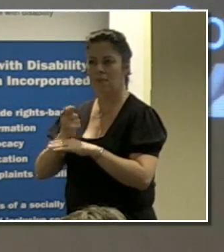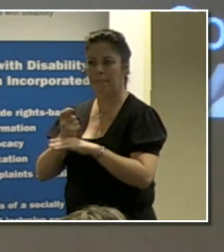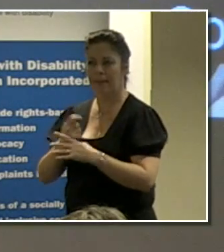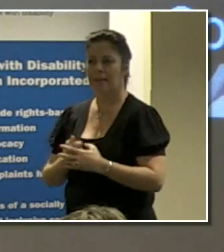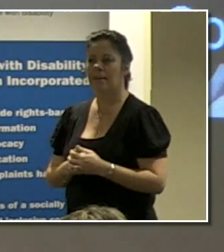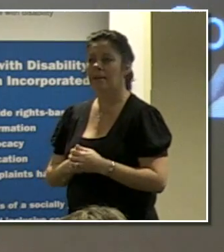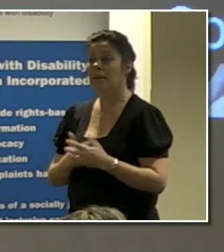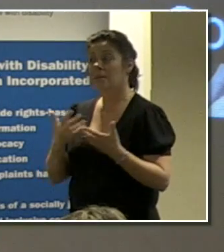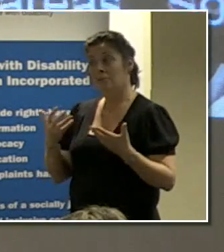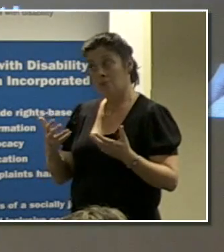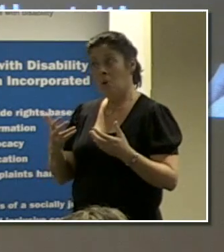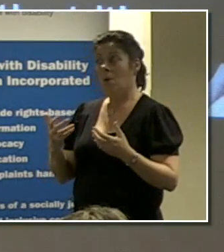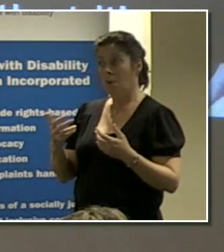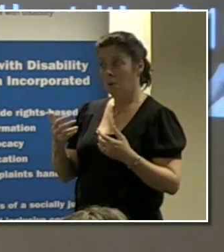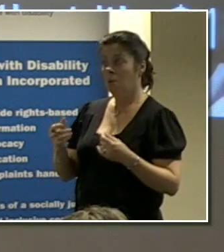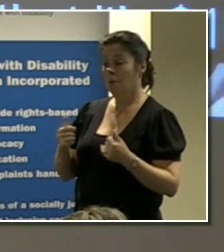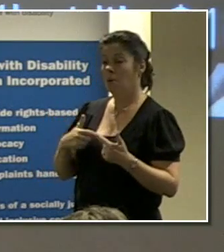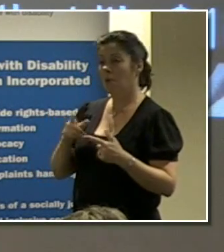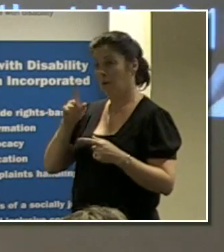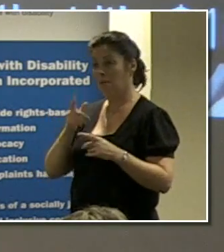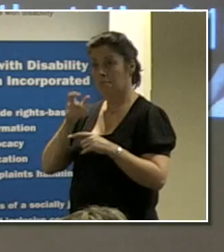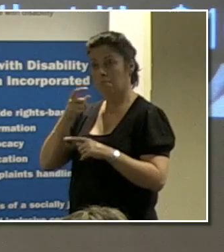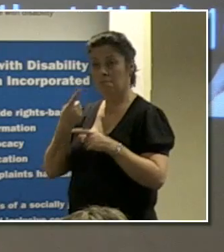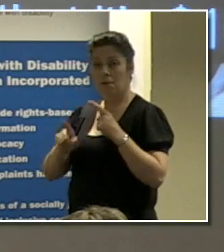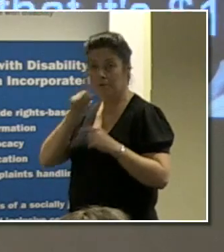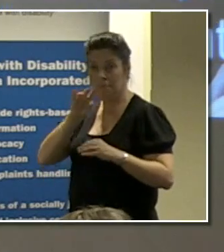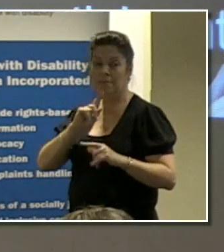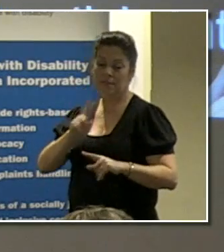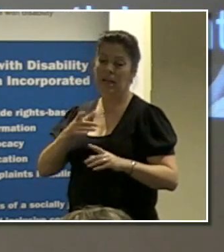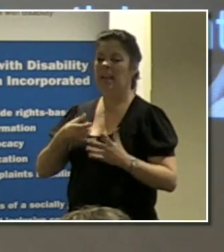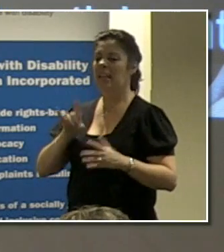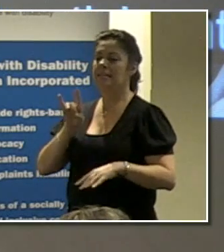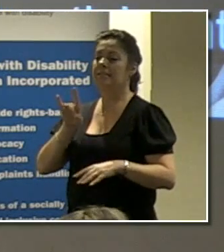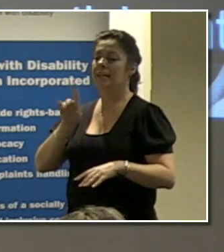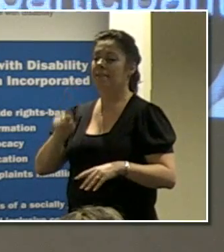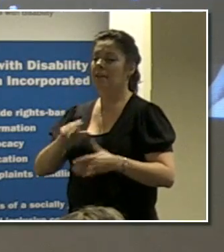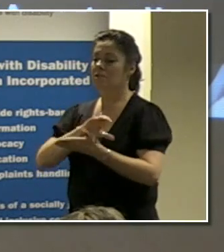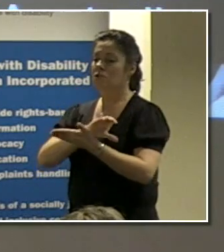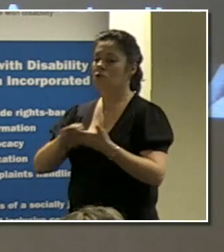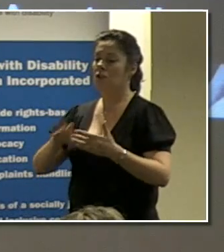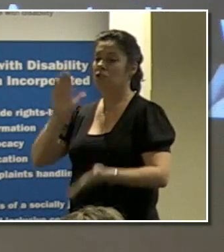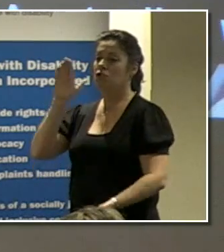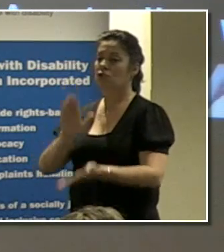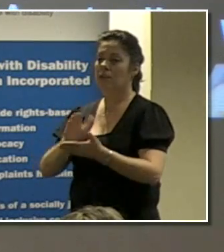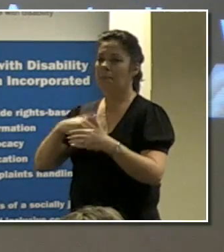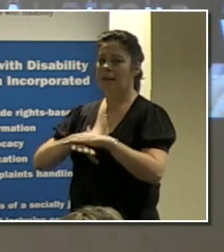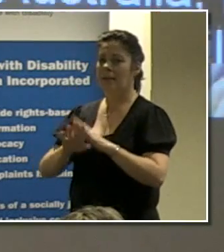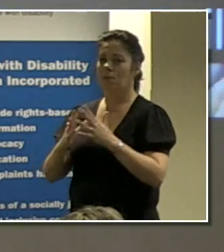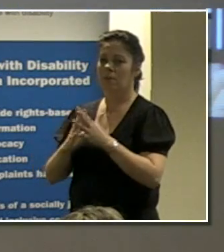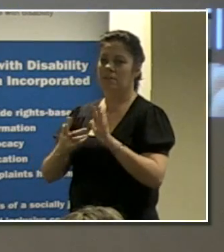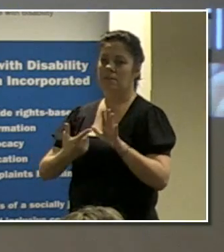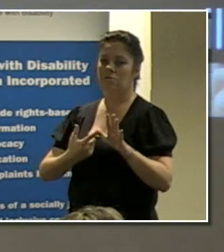it's $10,000 cheaper per participant in Western Australia, which people don't necessarily think is